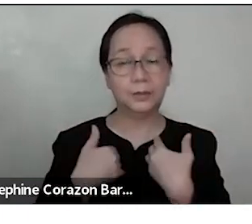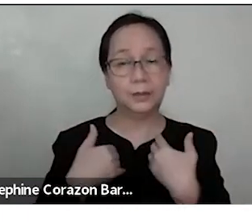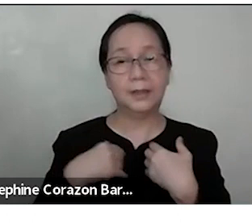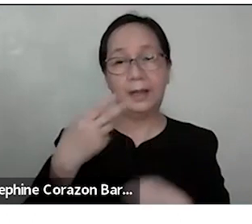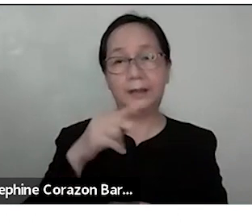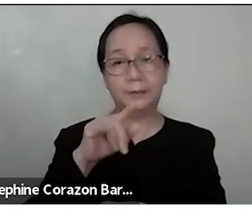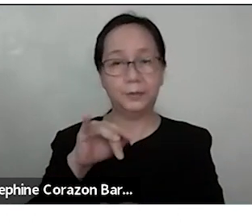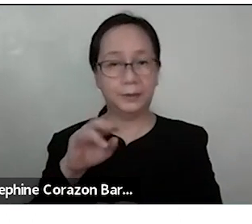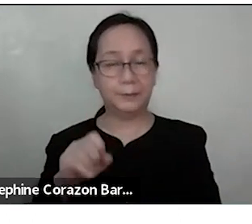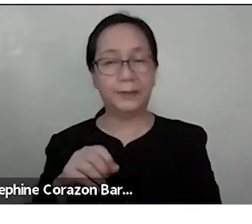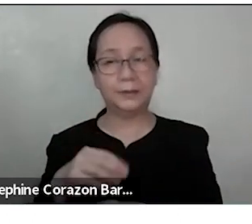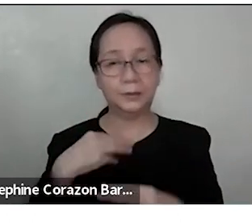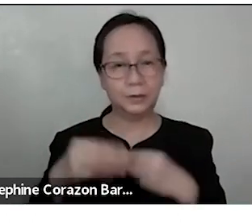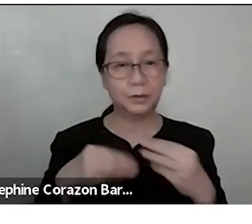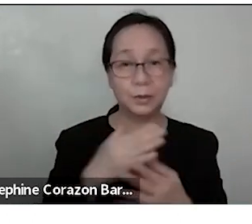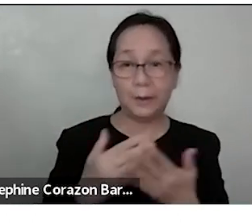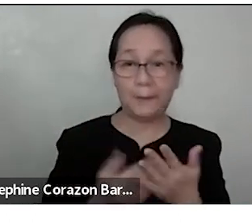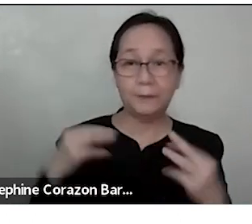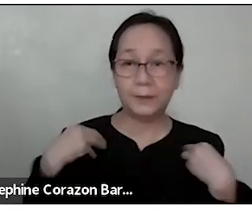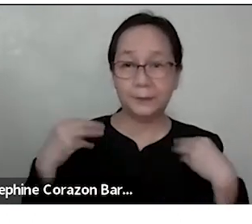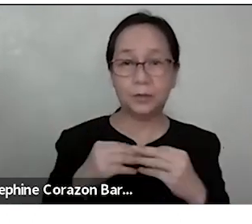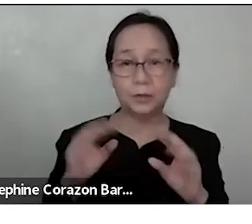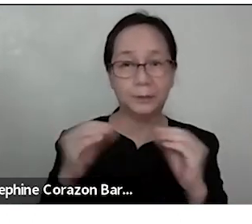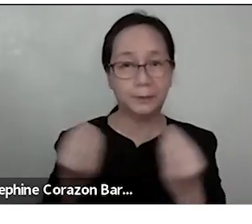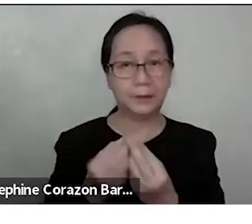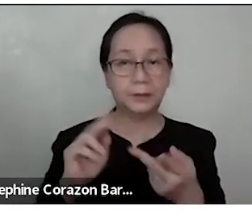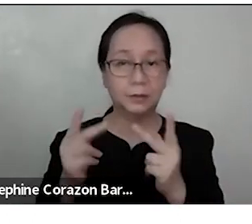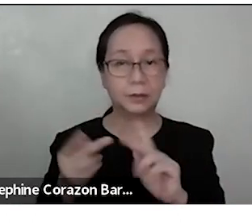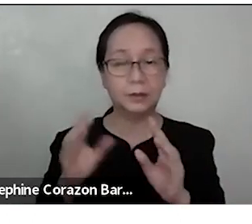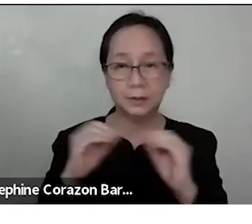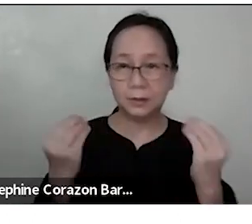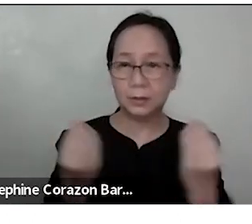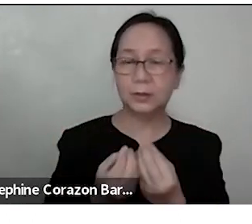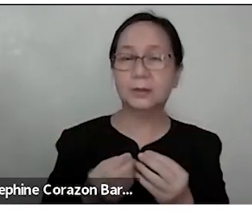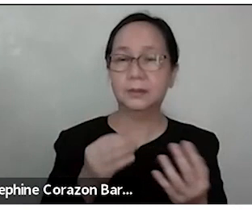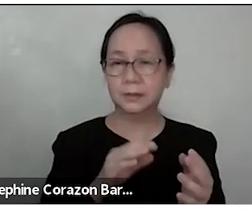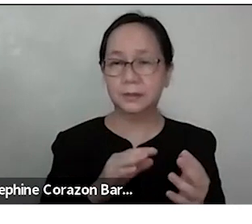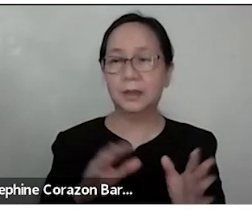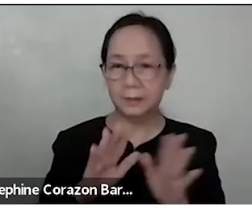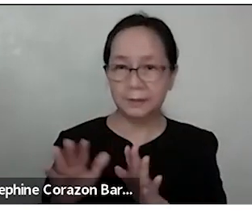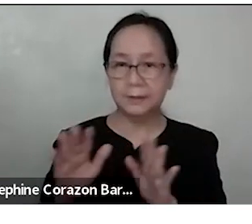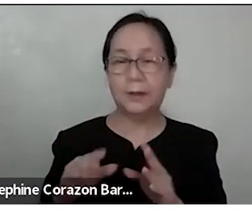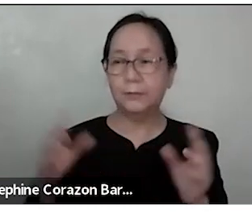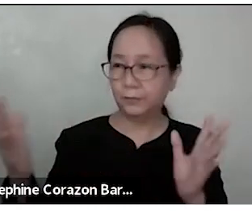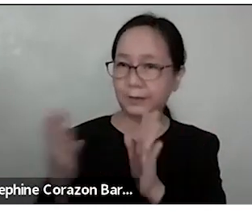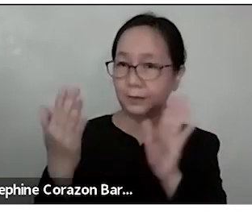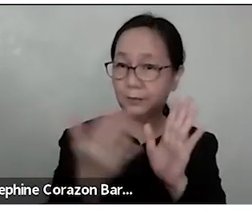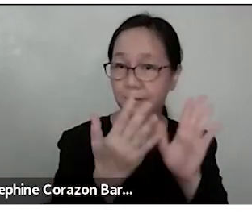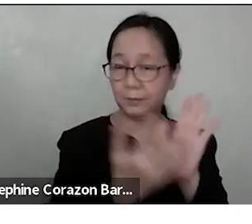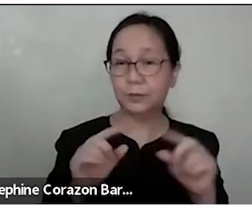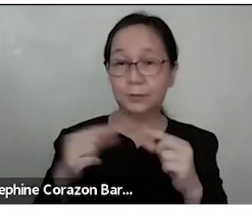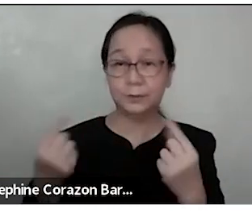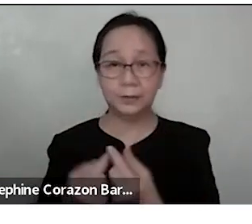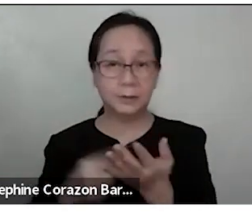methods. Some member organizations and partner organizations conducted face-to-face group discussions.